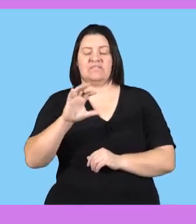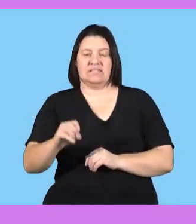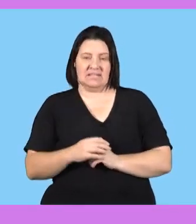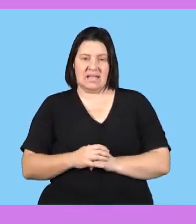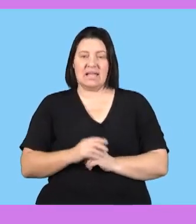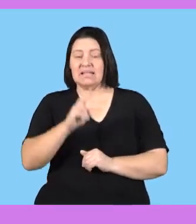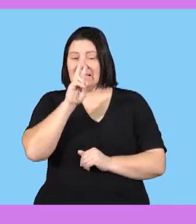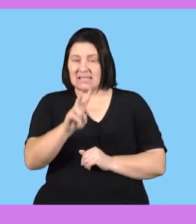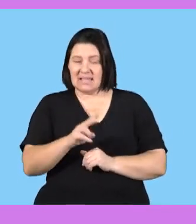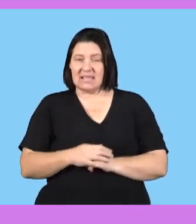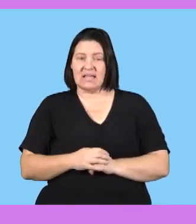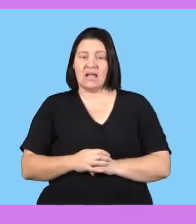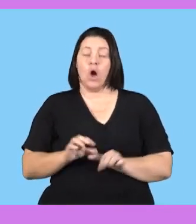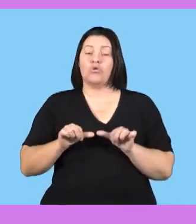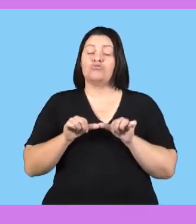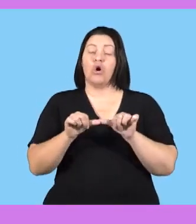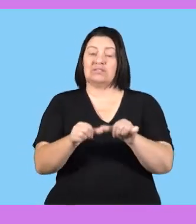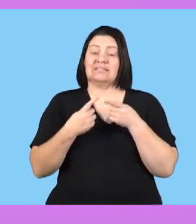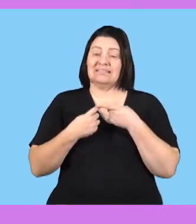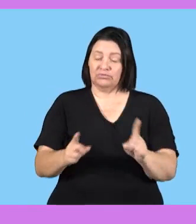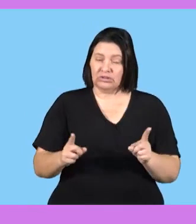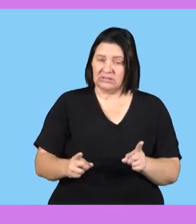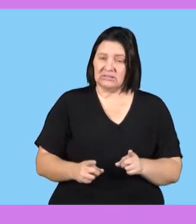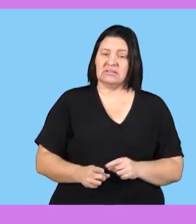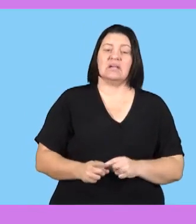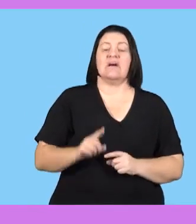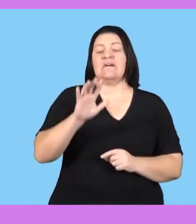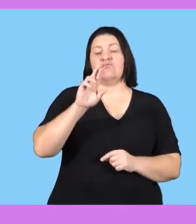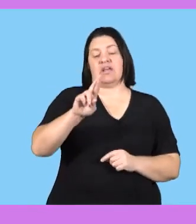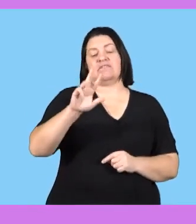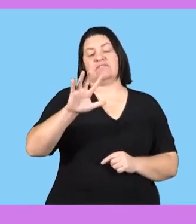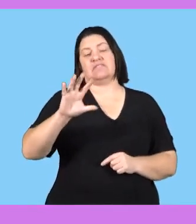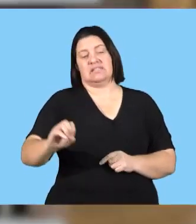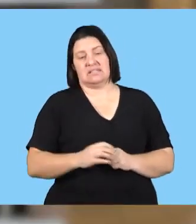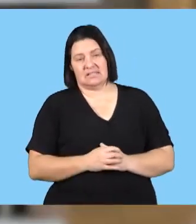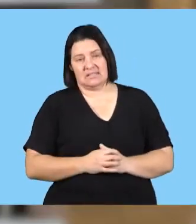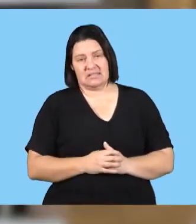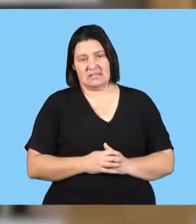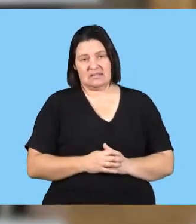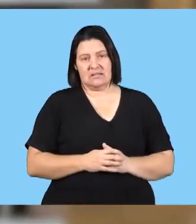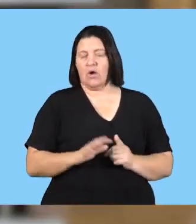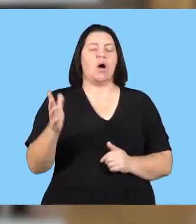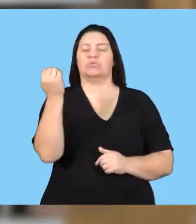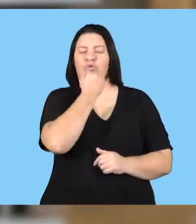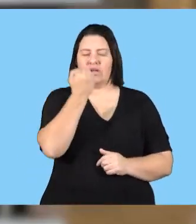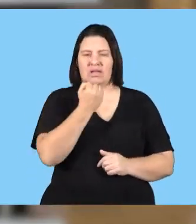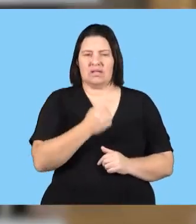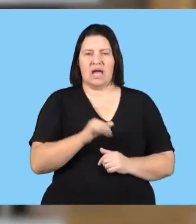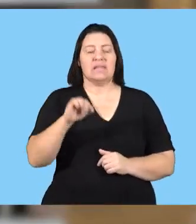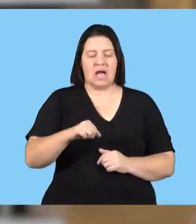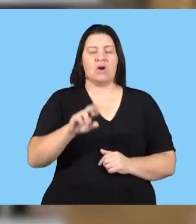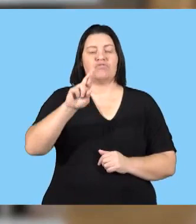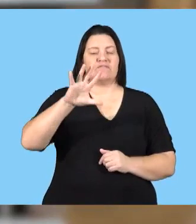50. So you can see that your constant difference is 50 rand. Always, it's 50. I'm